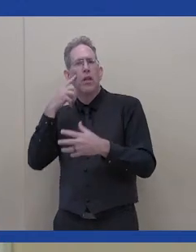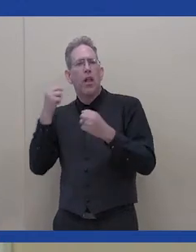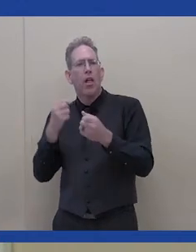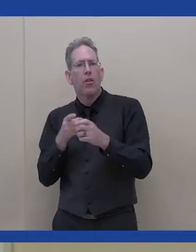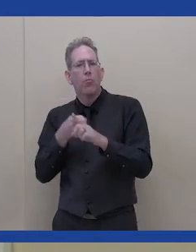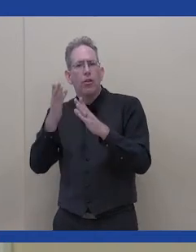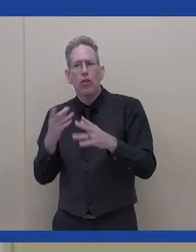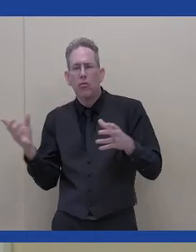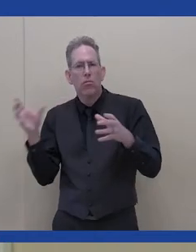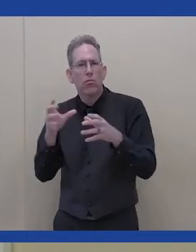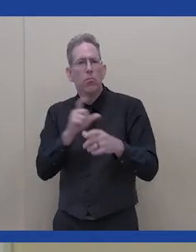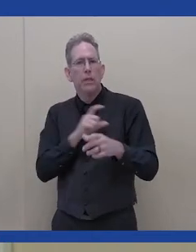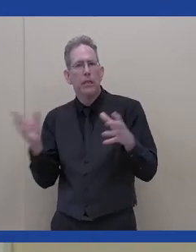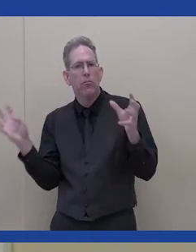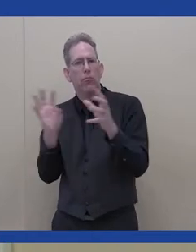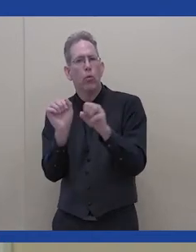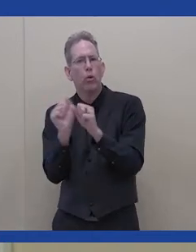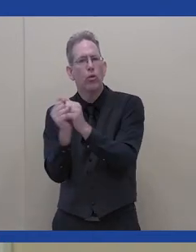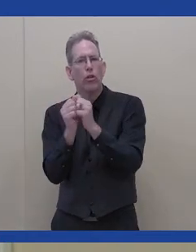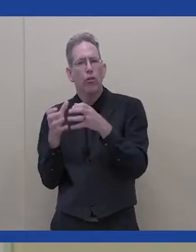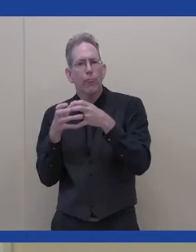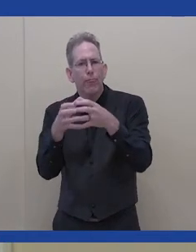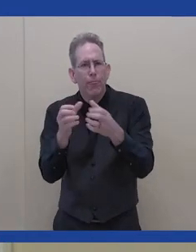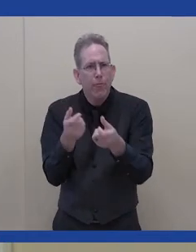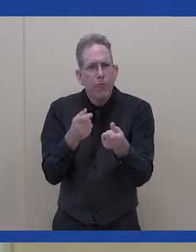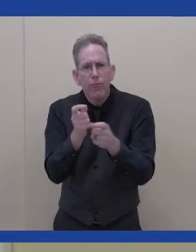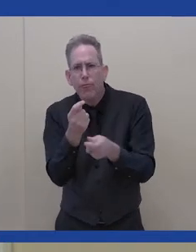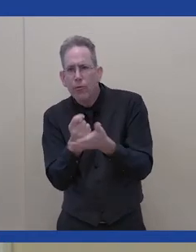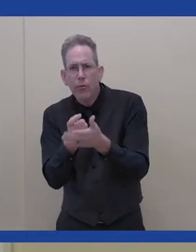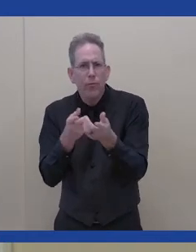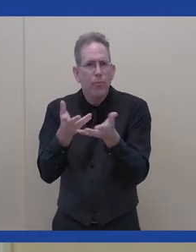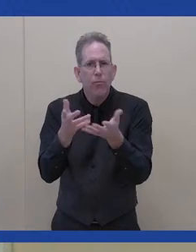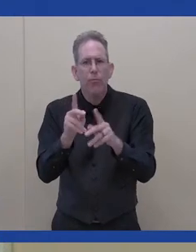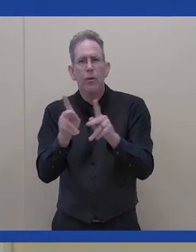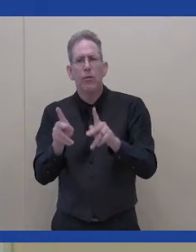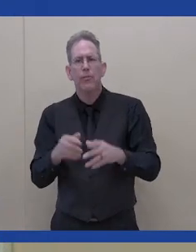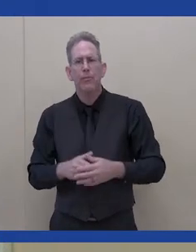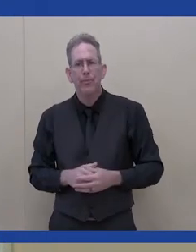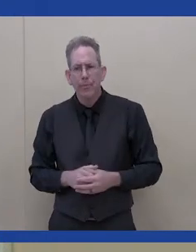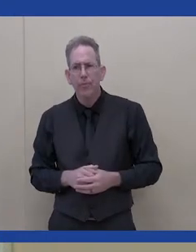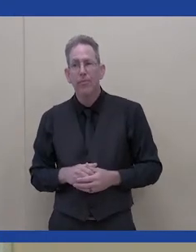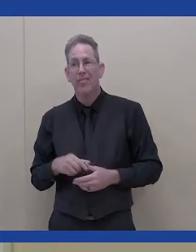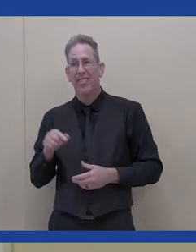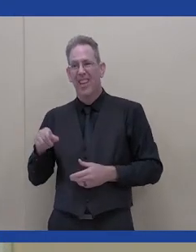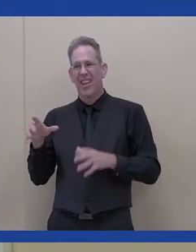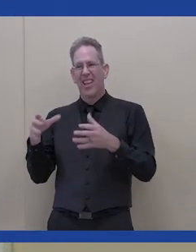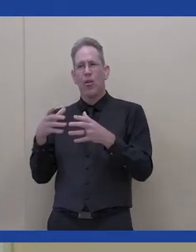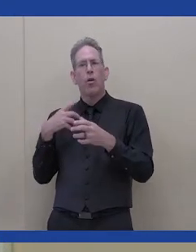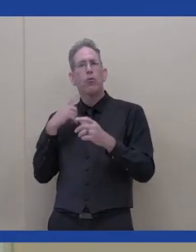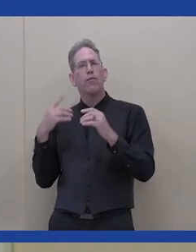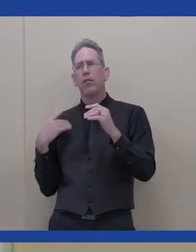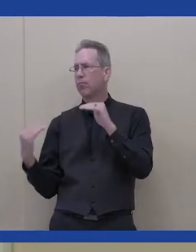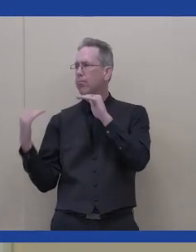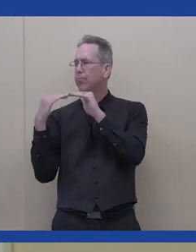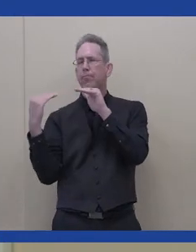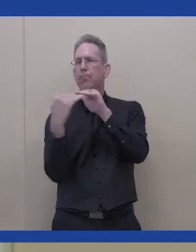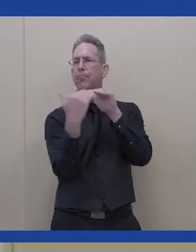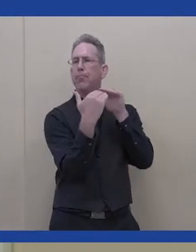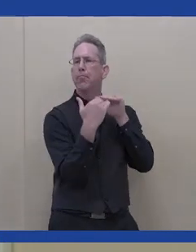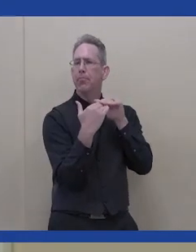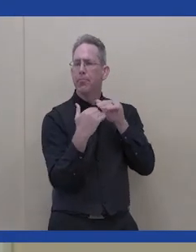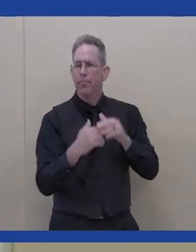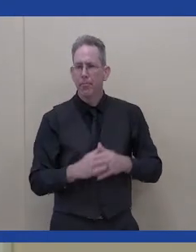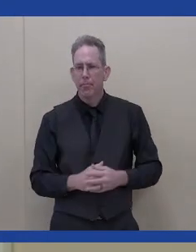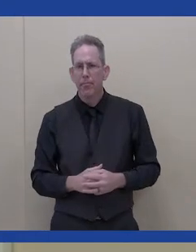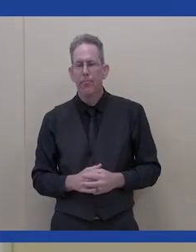reflective of our community's needs, we can ensure that Burlingtonians receive an appropriate response when they call for help. And by the